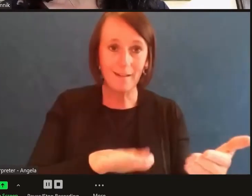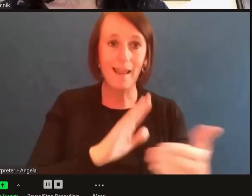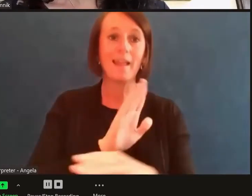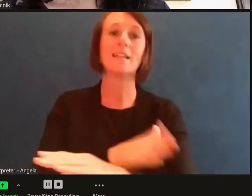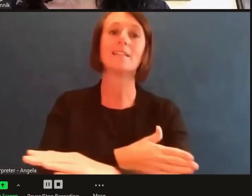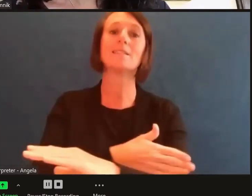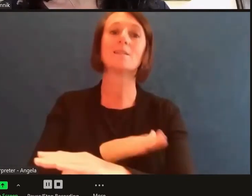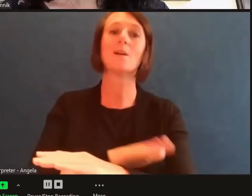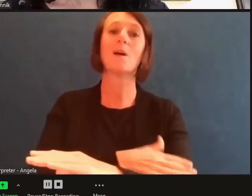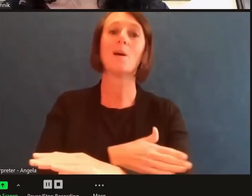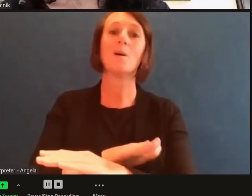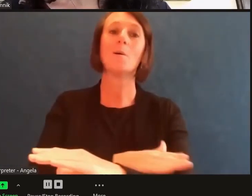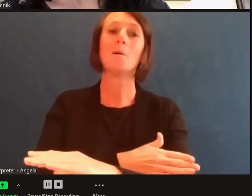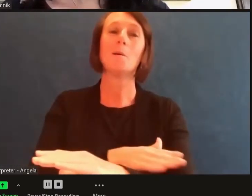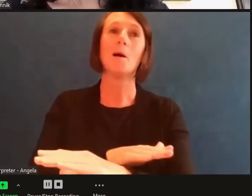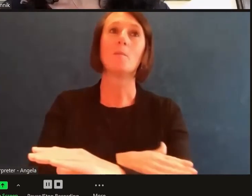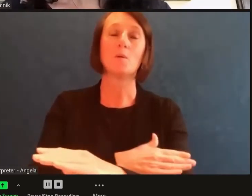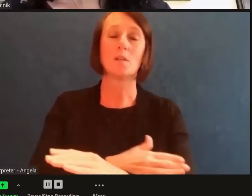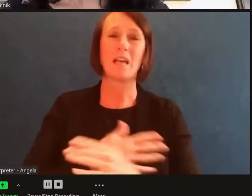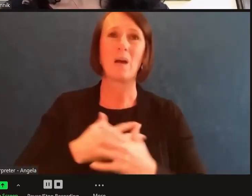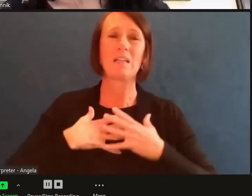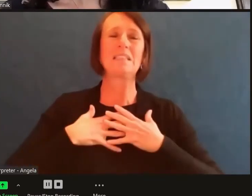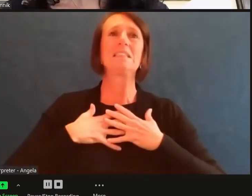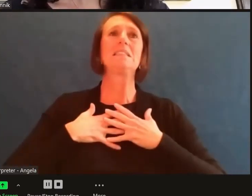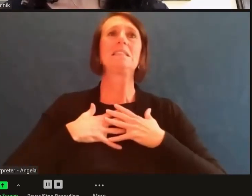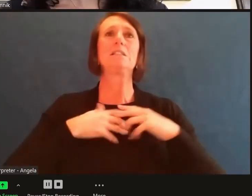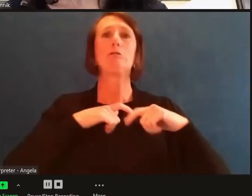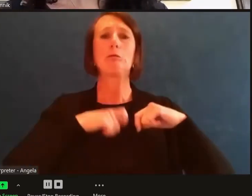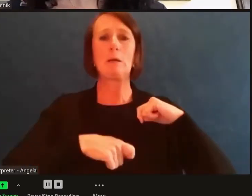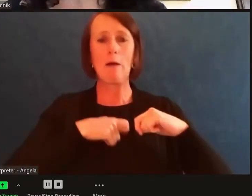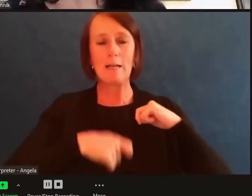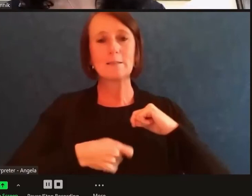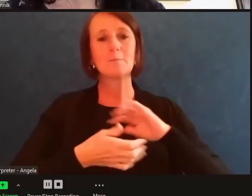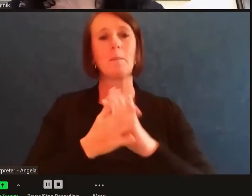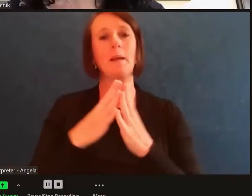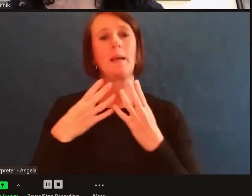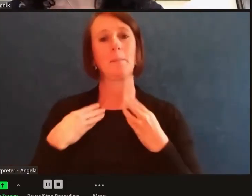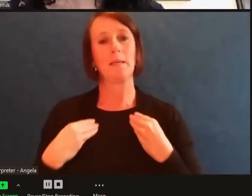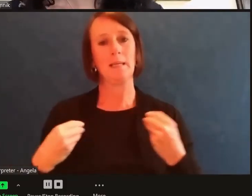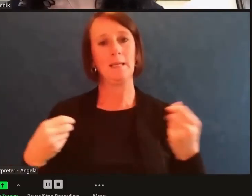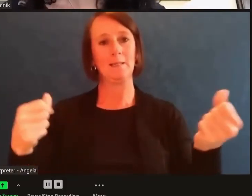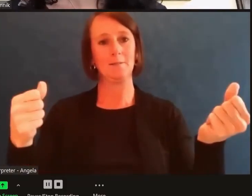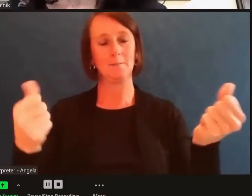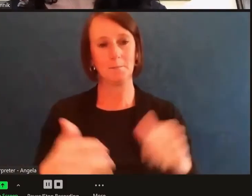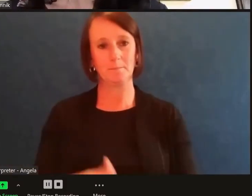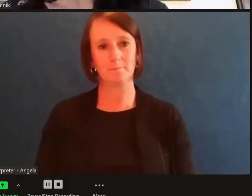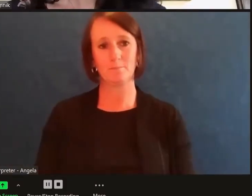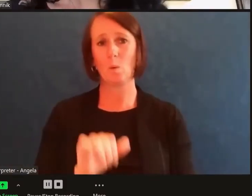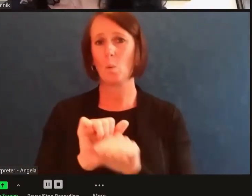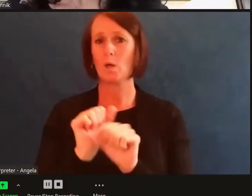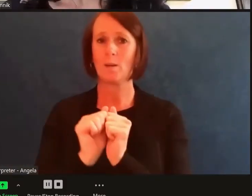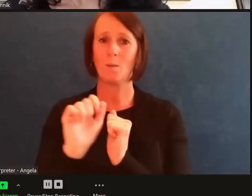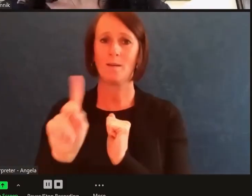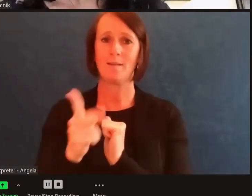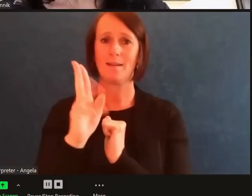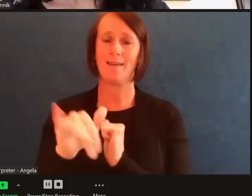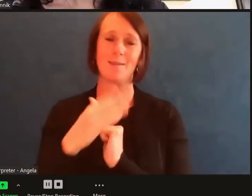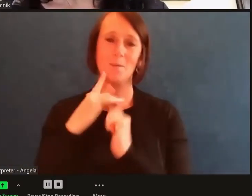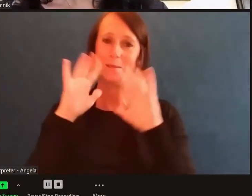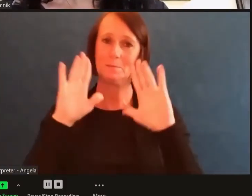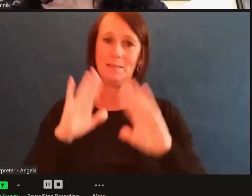wounds, but something that can heal. It's a wonderful book. Working with Kathy was a delight.